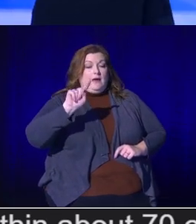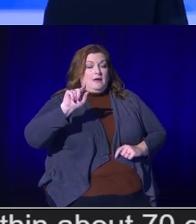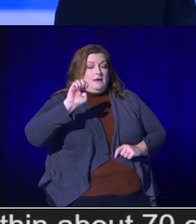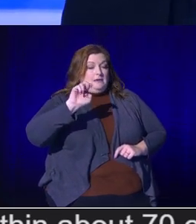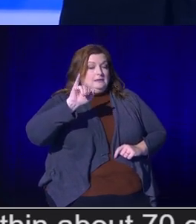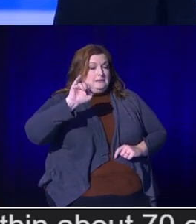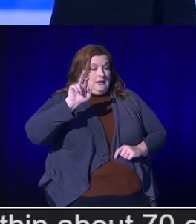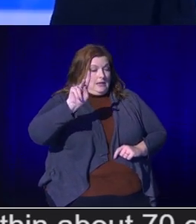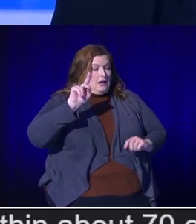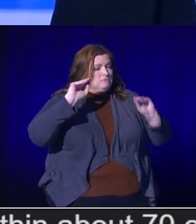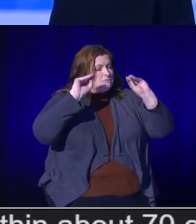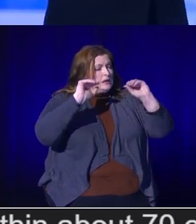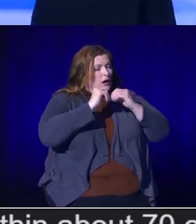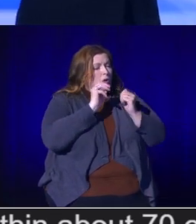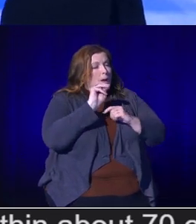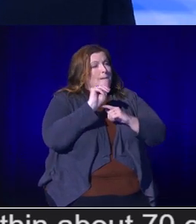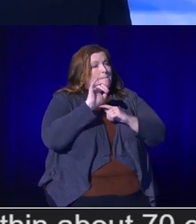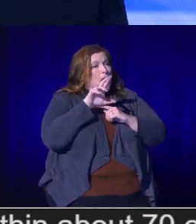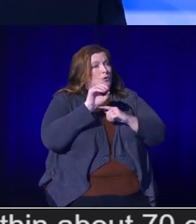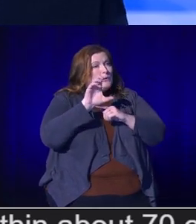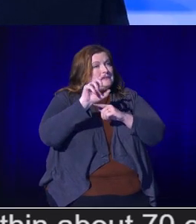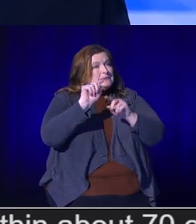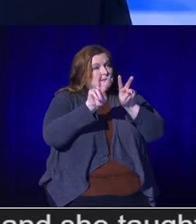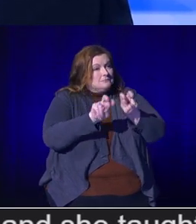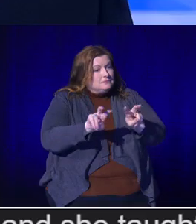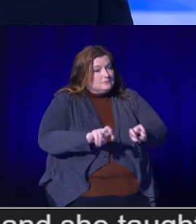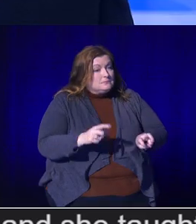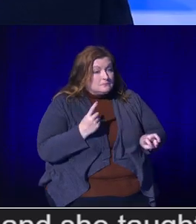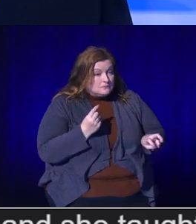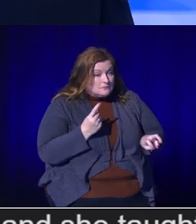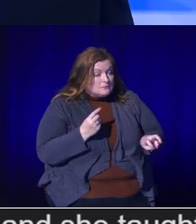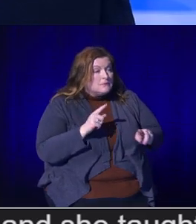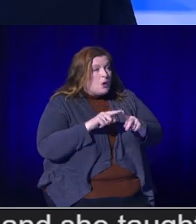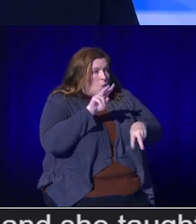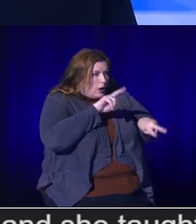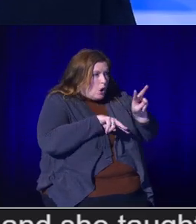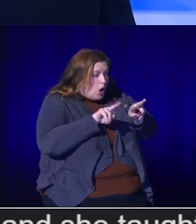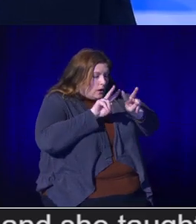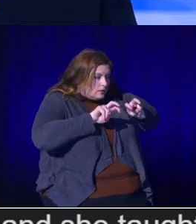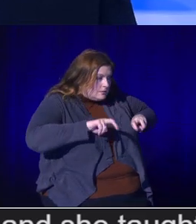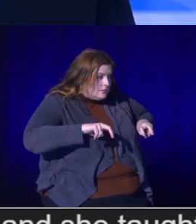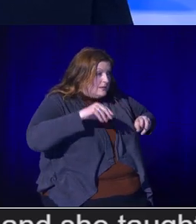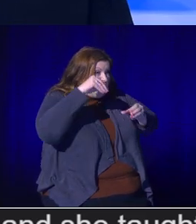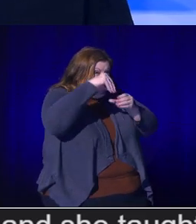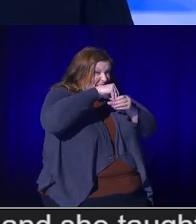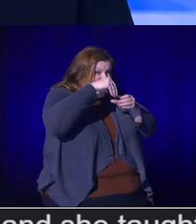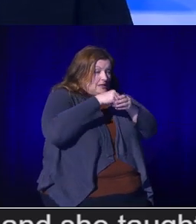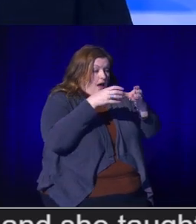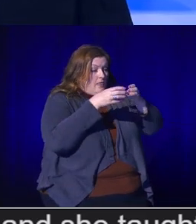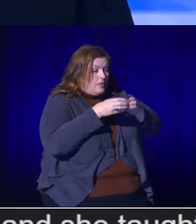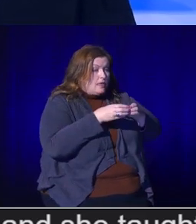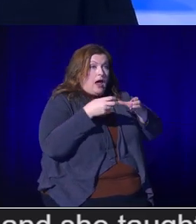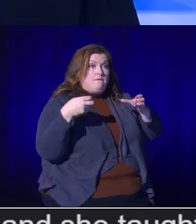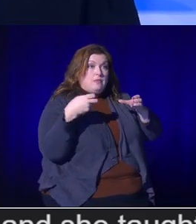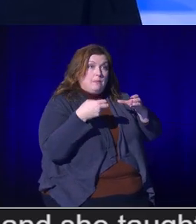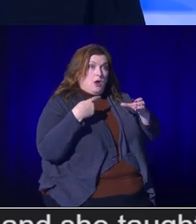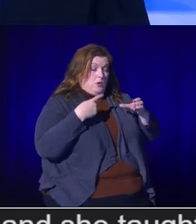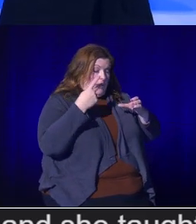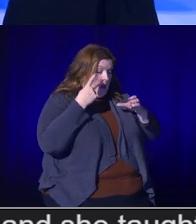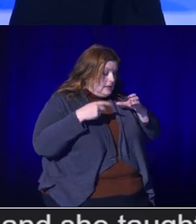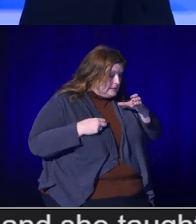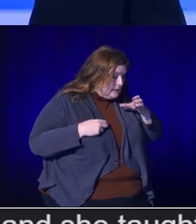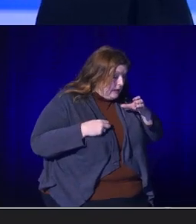CT analysis. And what we were able to do is get a look inside the can of the battery and see this